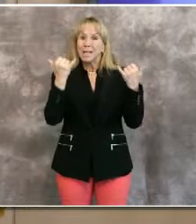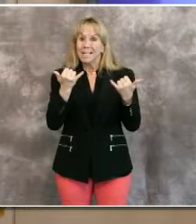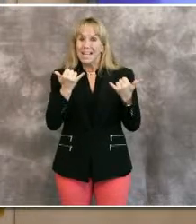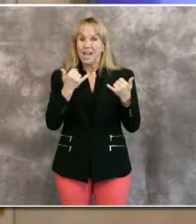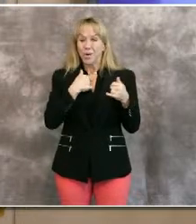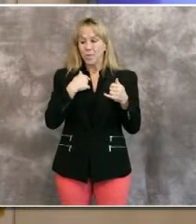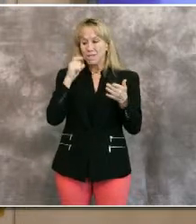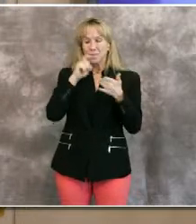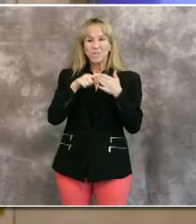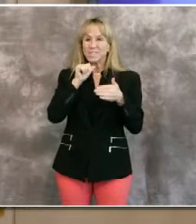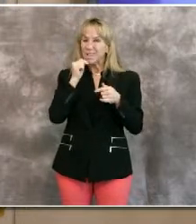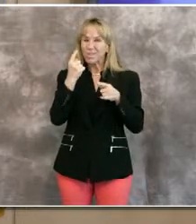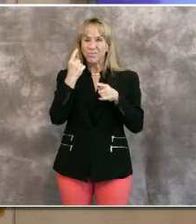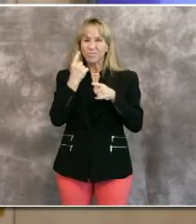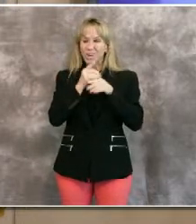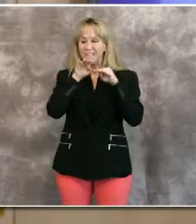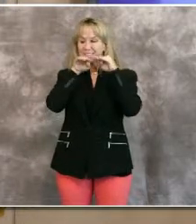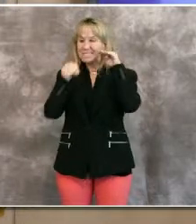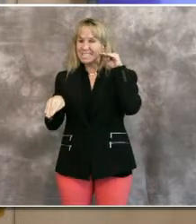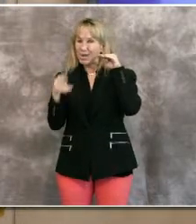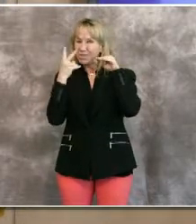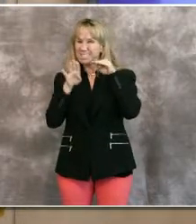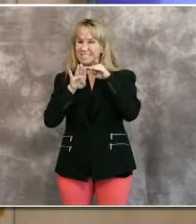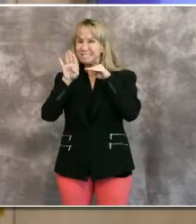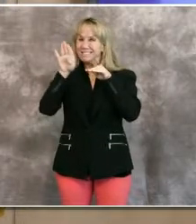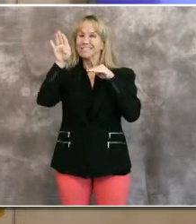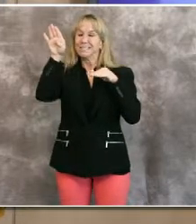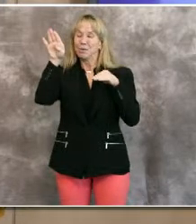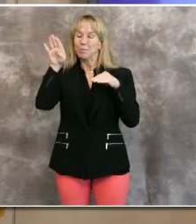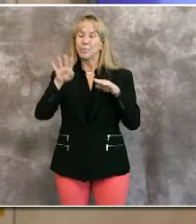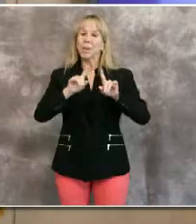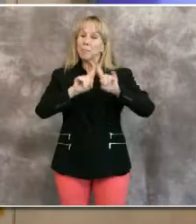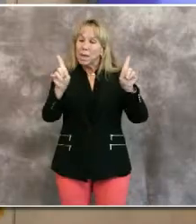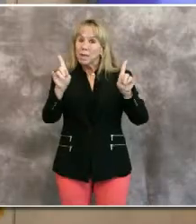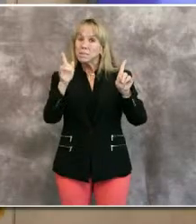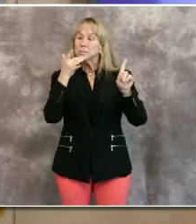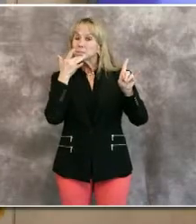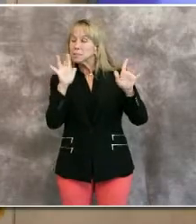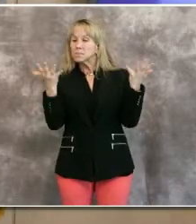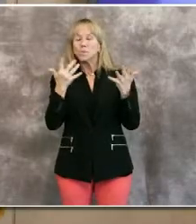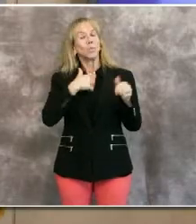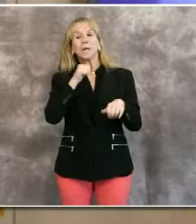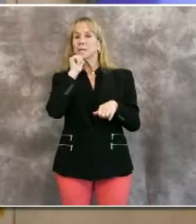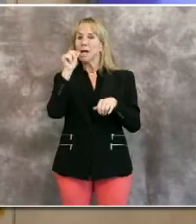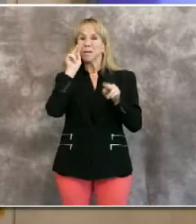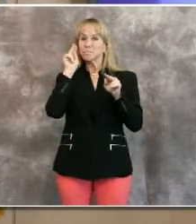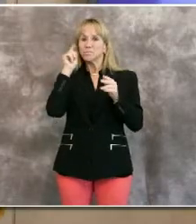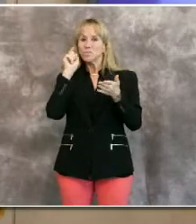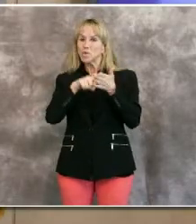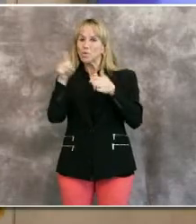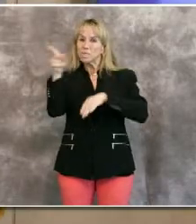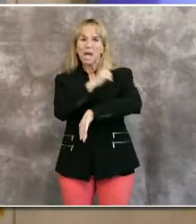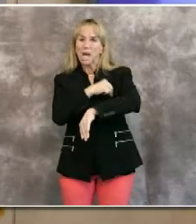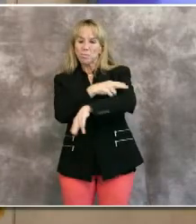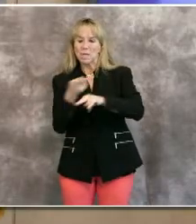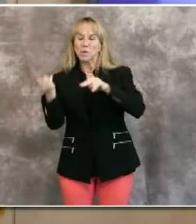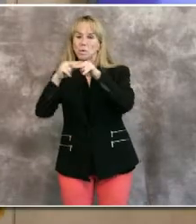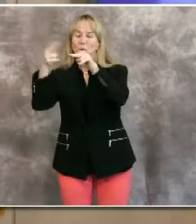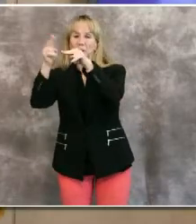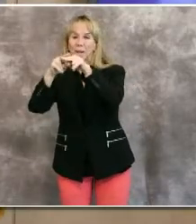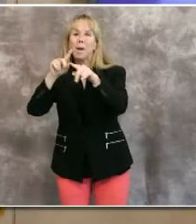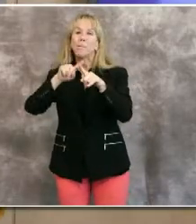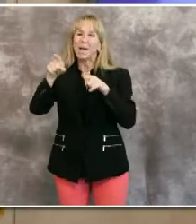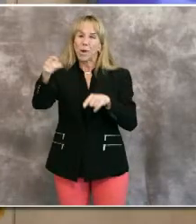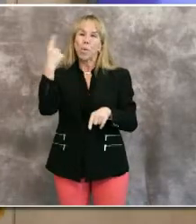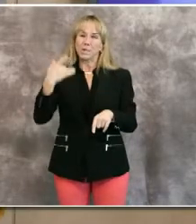headed in the right direction. We have not yet seen the impact on hospitalizations or ICUs, which is very important. But we are aware that that is a lagging